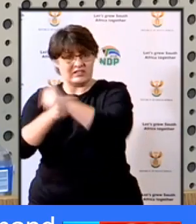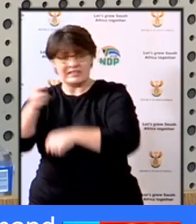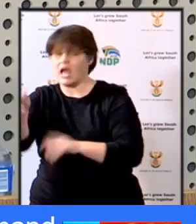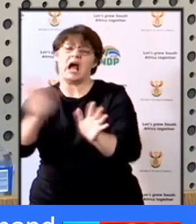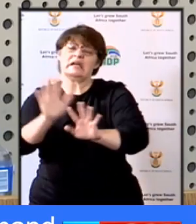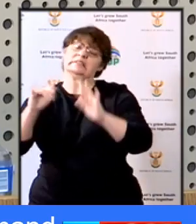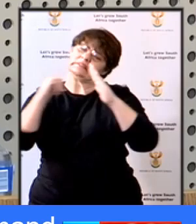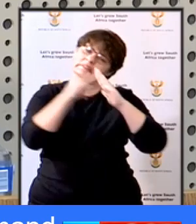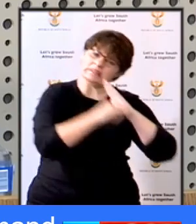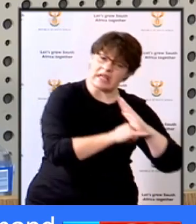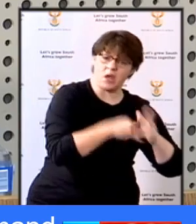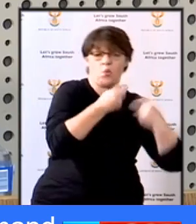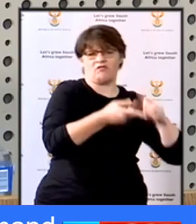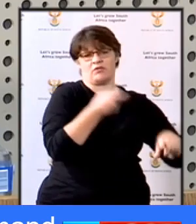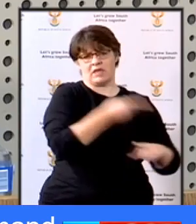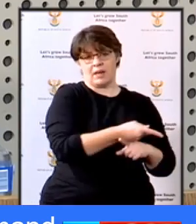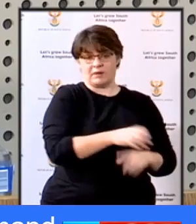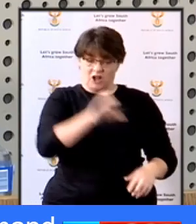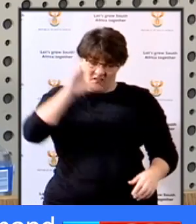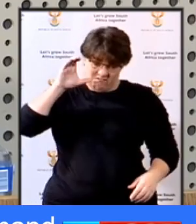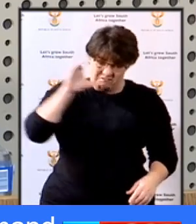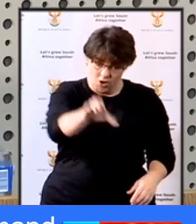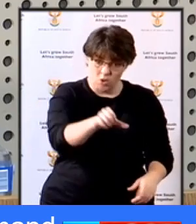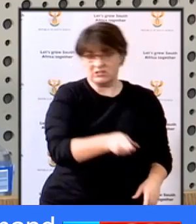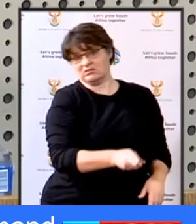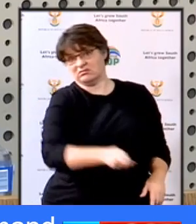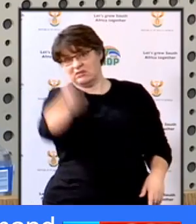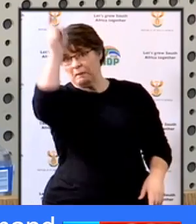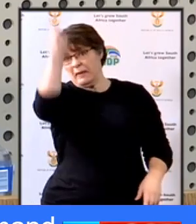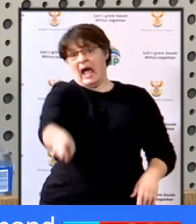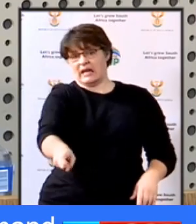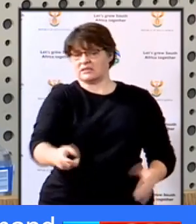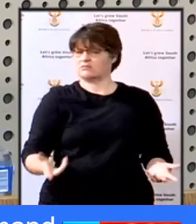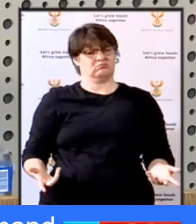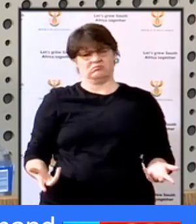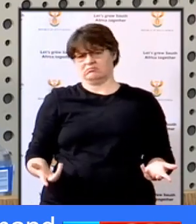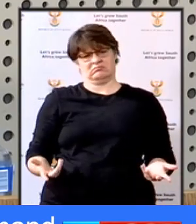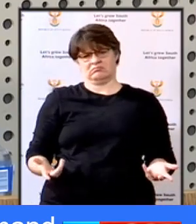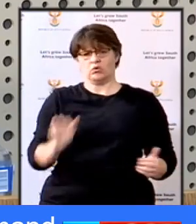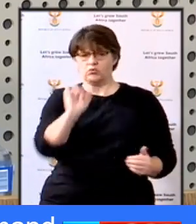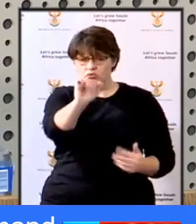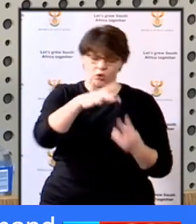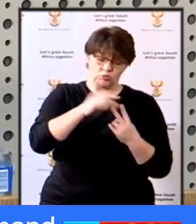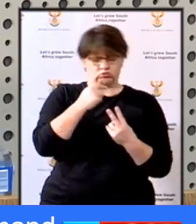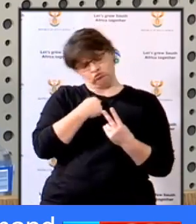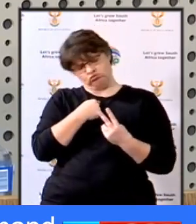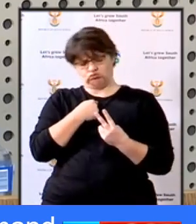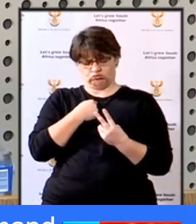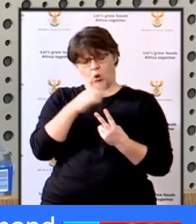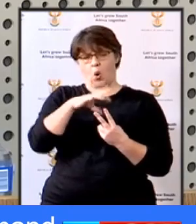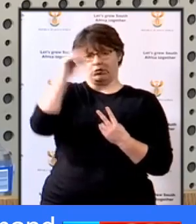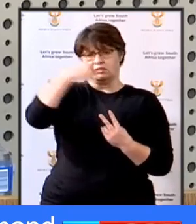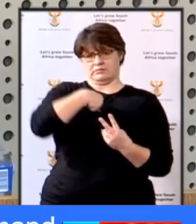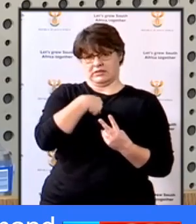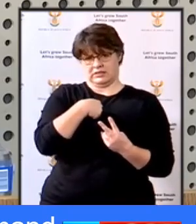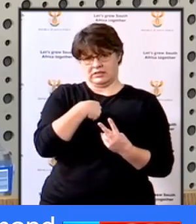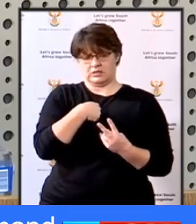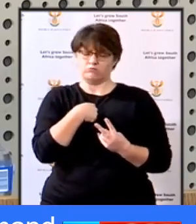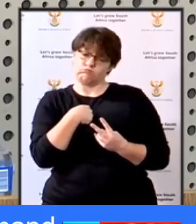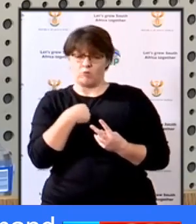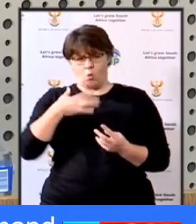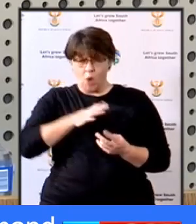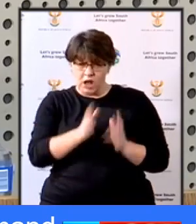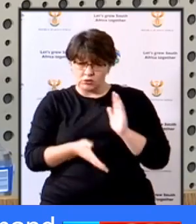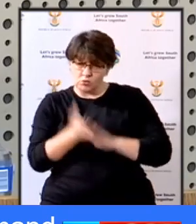one who, government is not forcing people to go to church. It's an option that is being opened, and